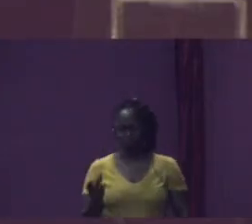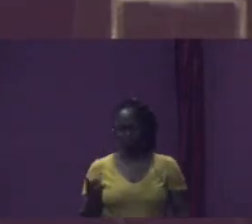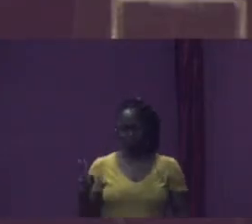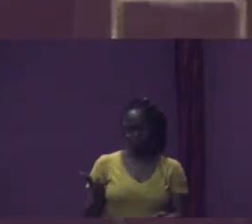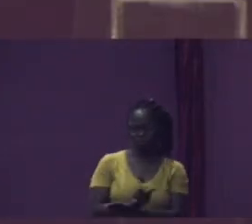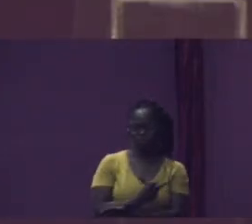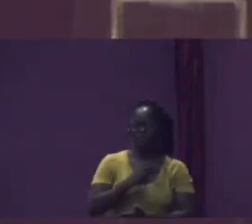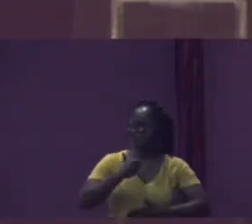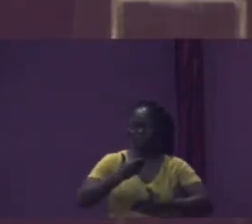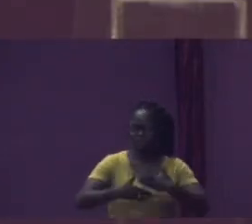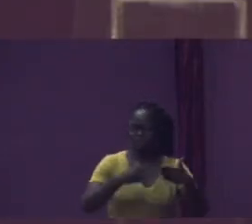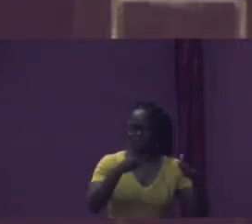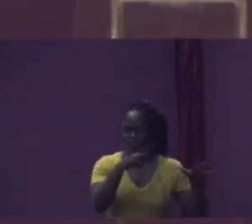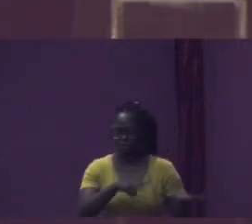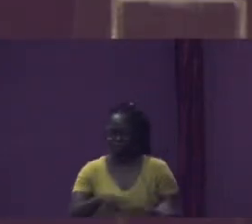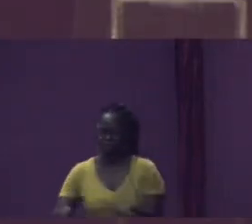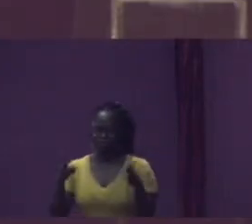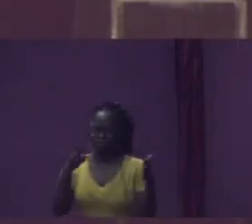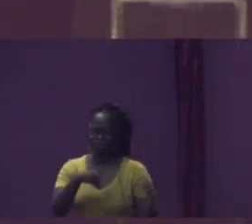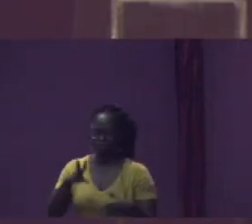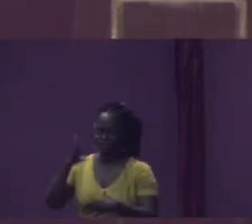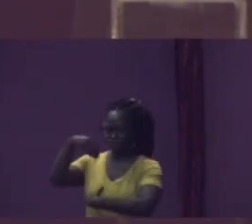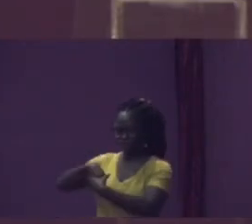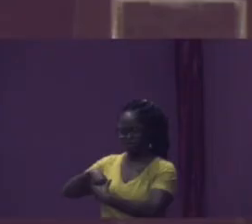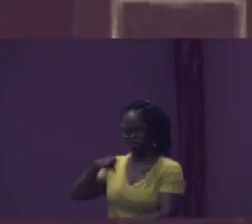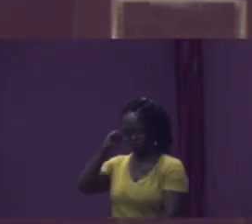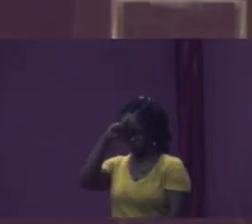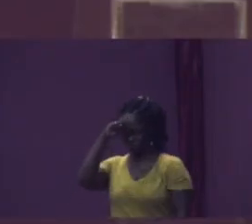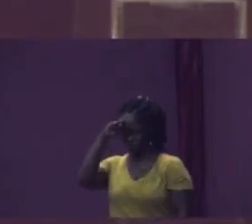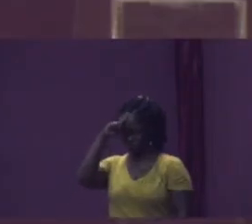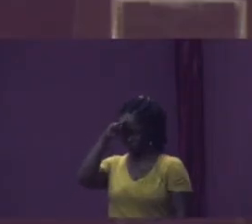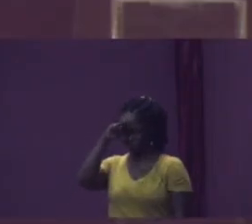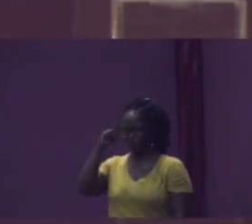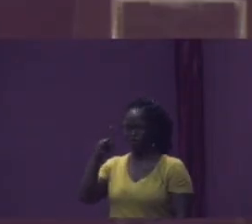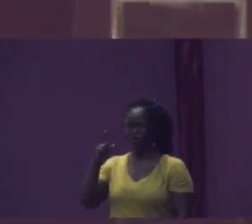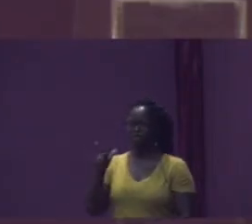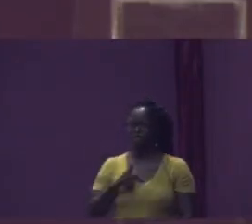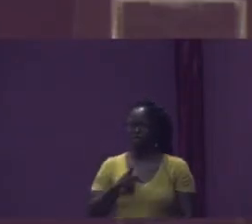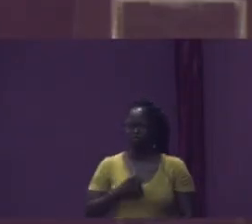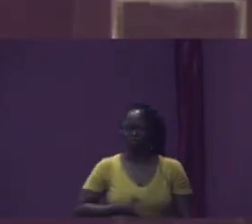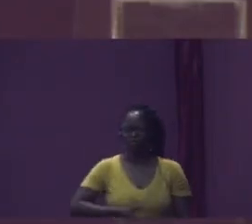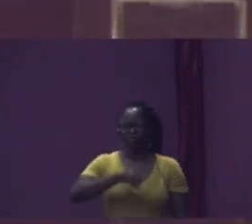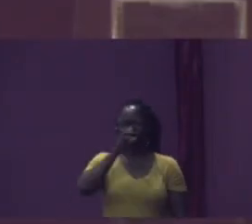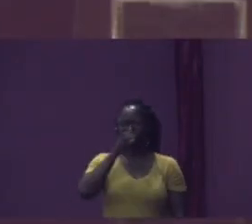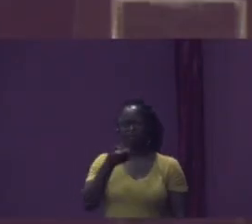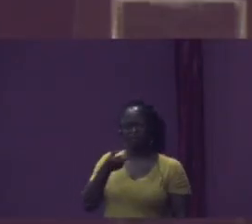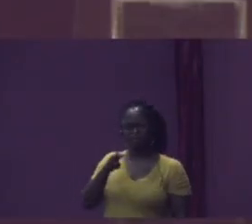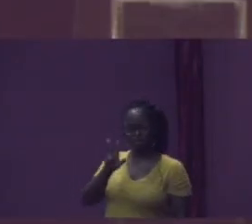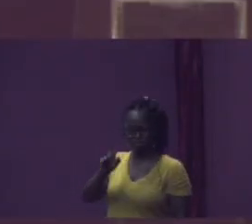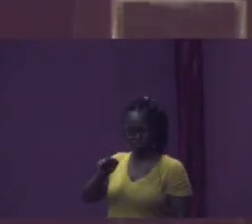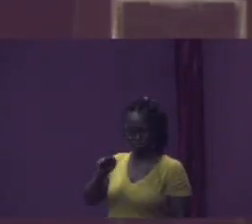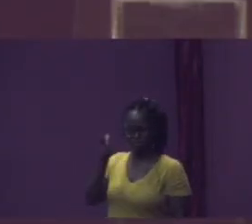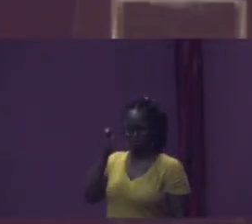what we call local Pitocin, which is an herbal remedy to try and induce labor.